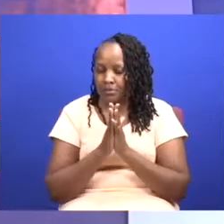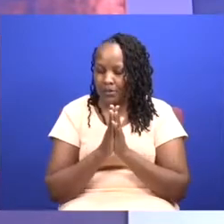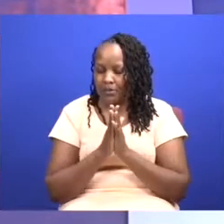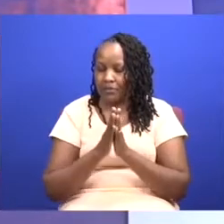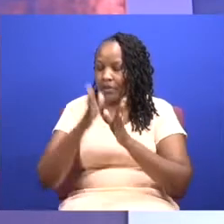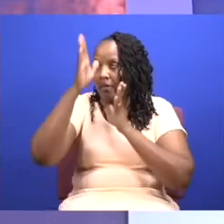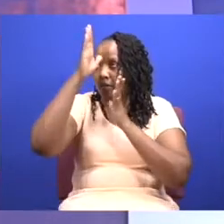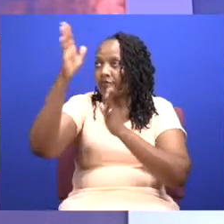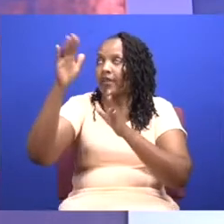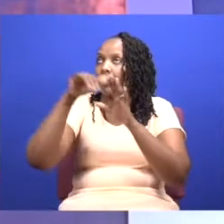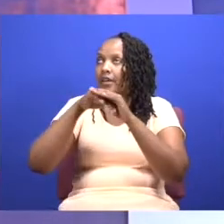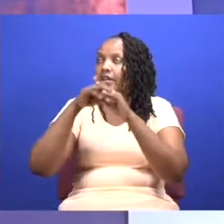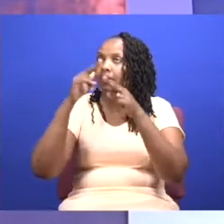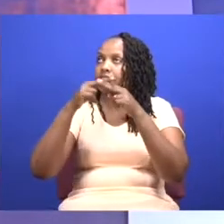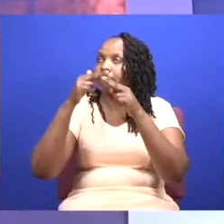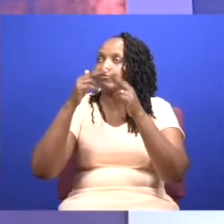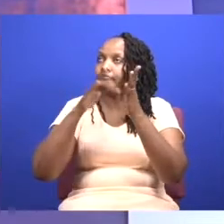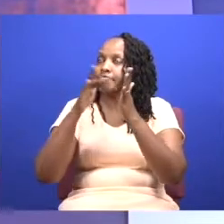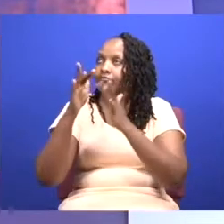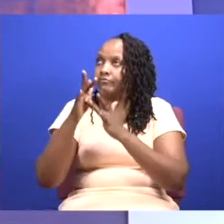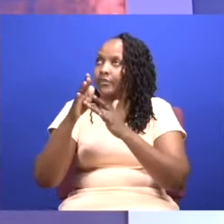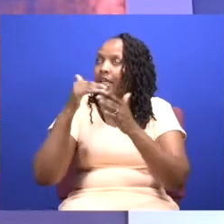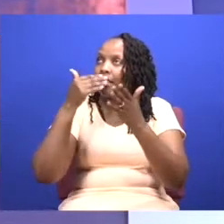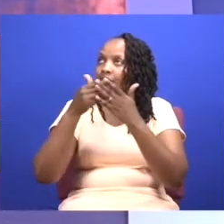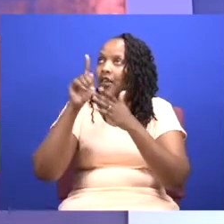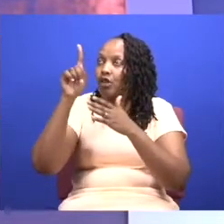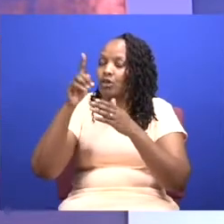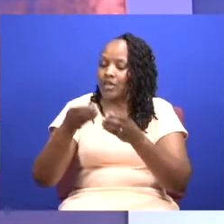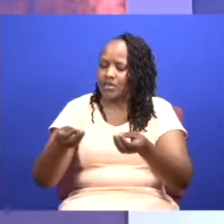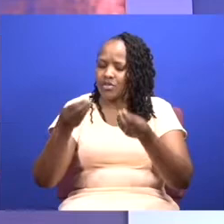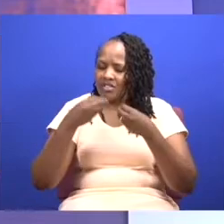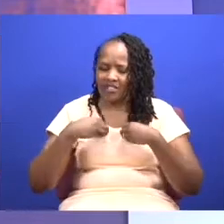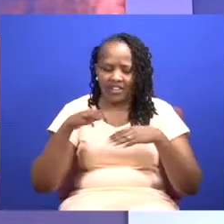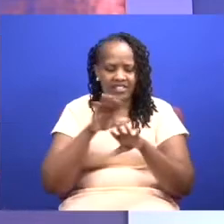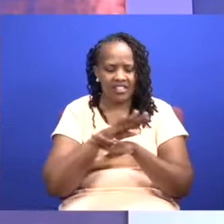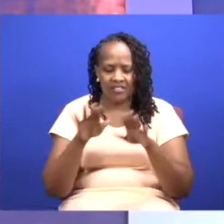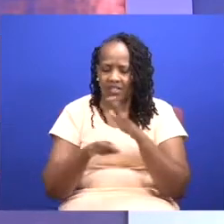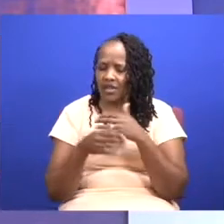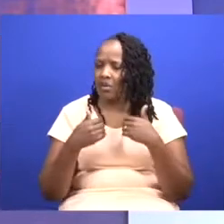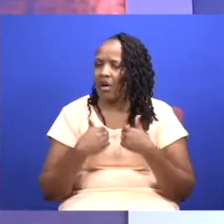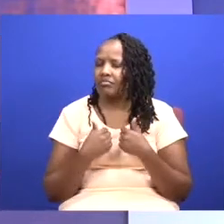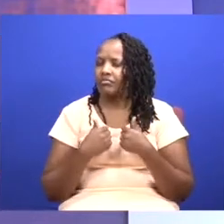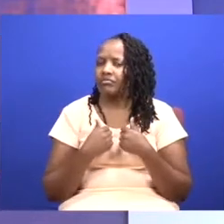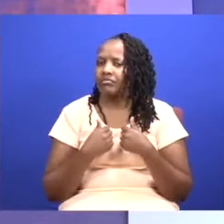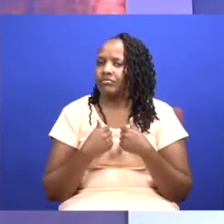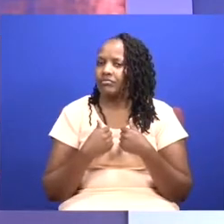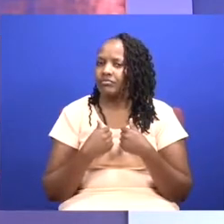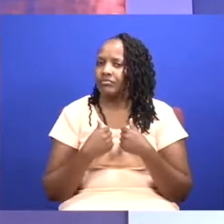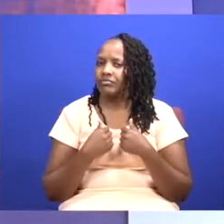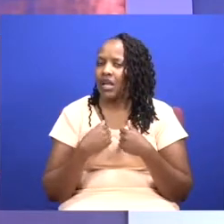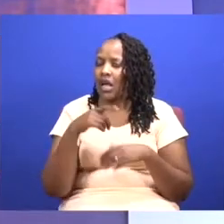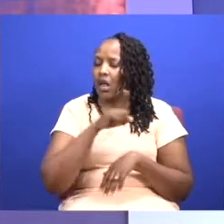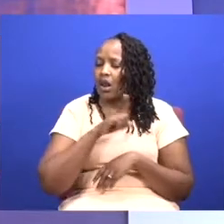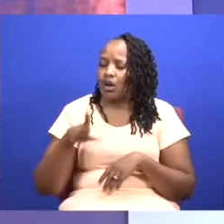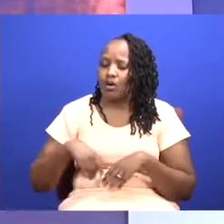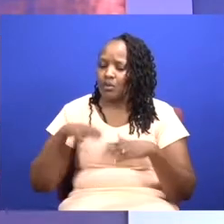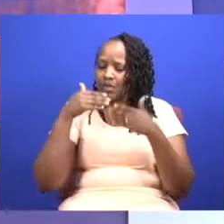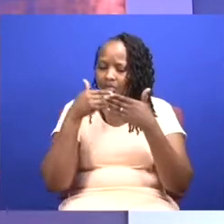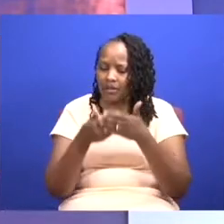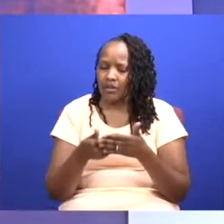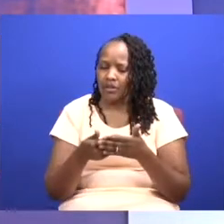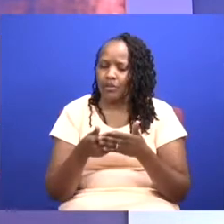pray. Father, in the name of Jesus, we thank you that you've given us everything that we have. And Lord,